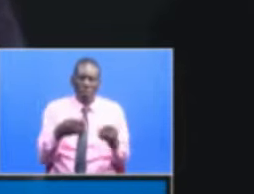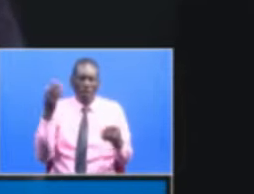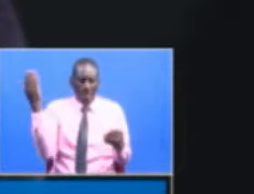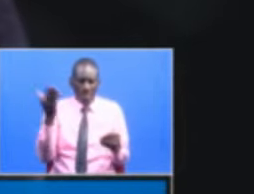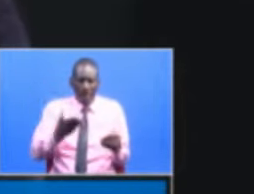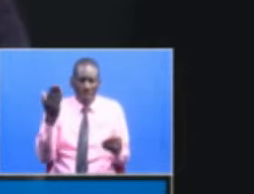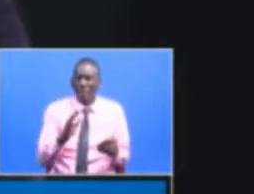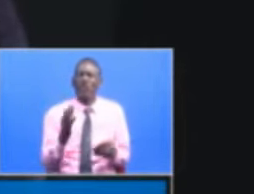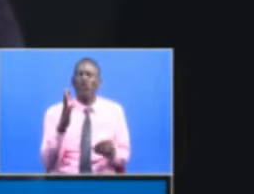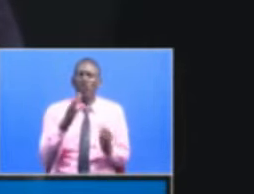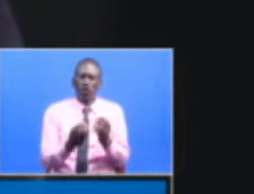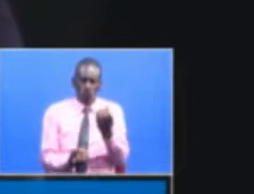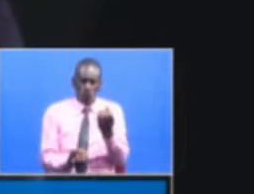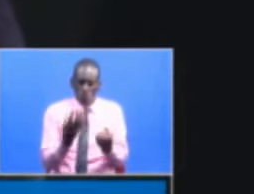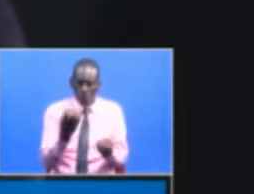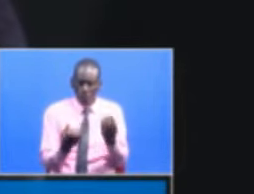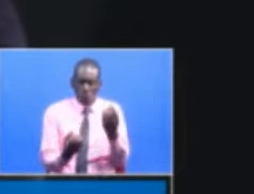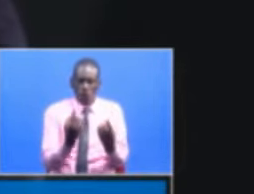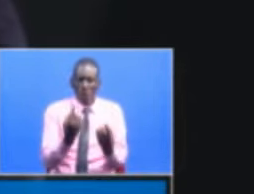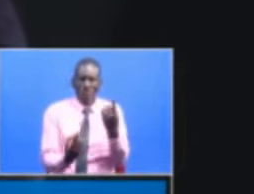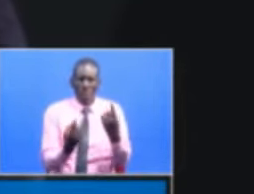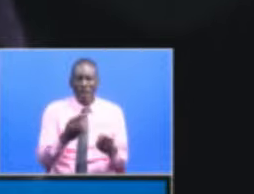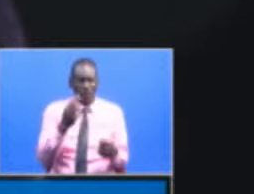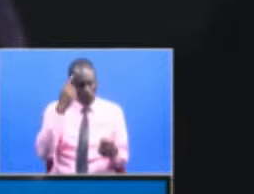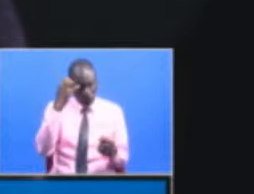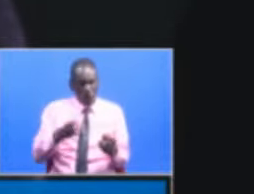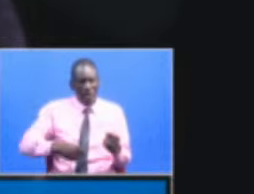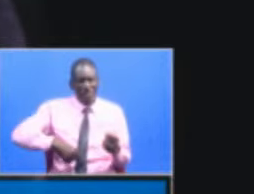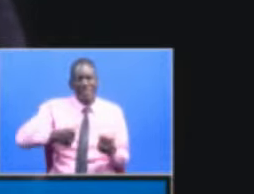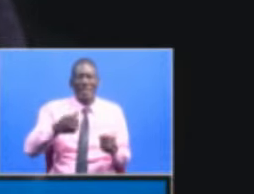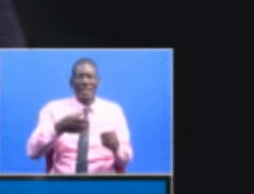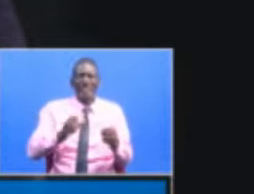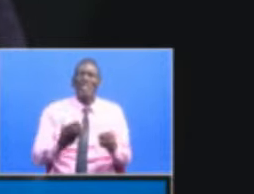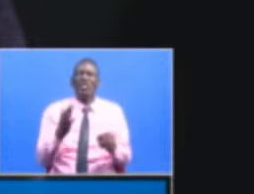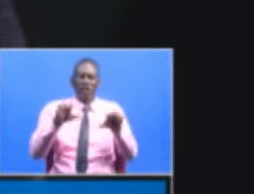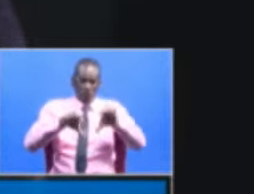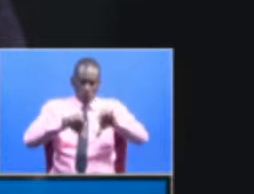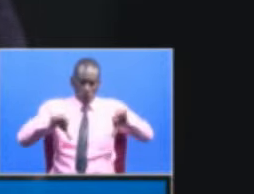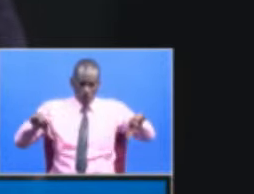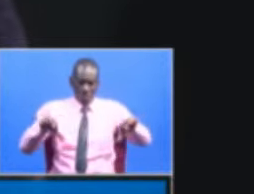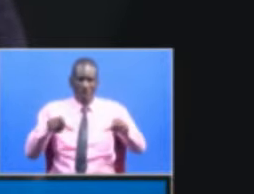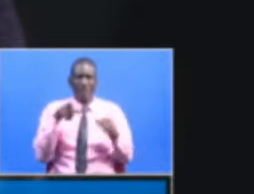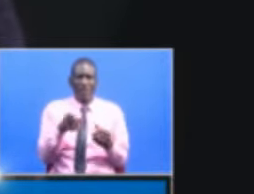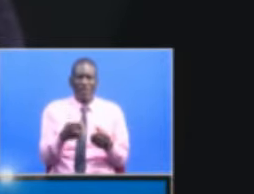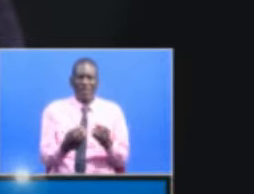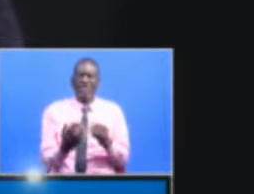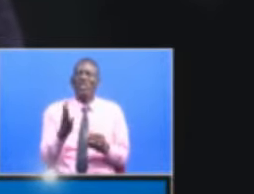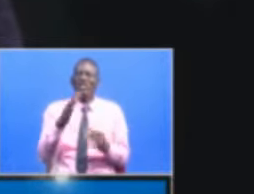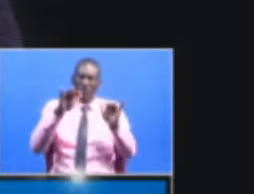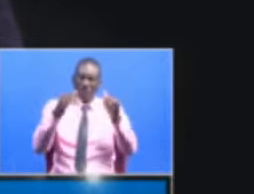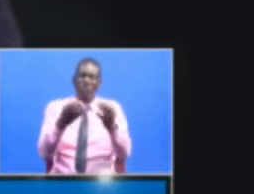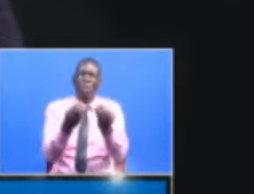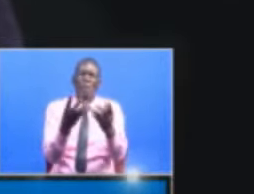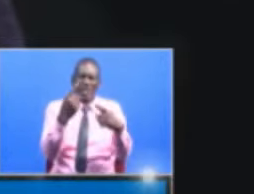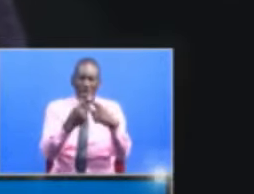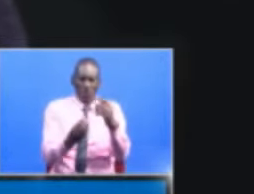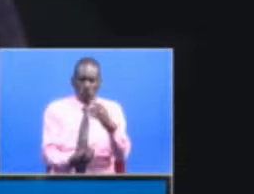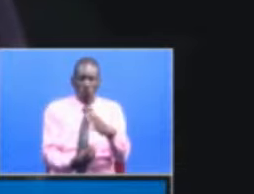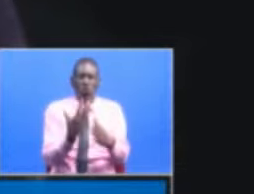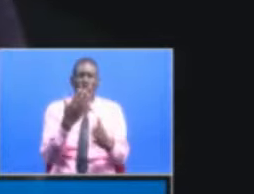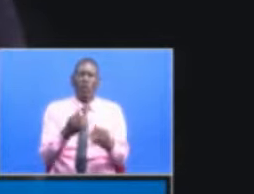charcoal, sell trees for timber. Mm. And these trees, they have taken many years to grow. And the interesting thing is that these